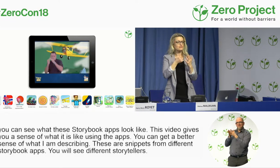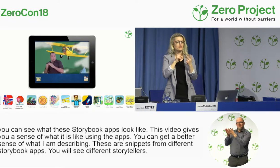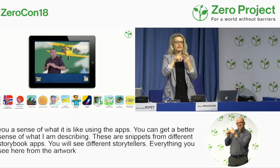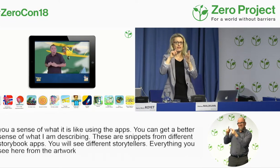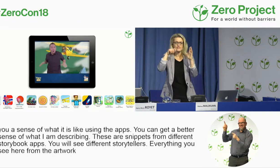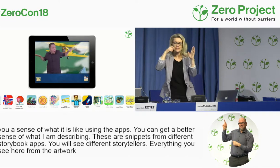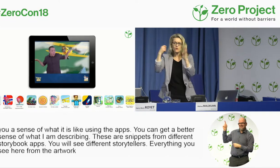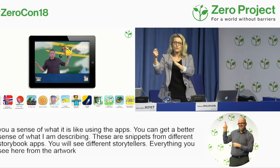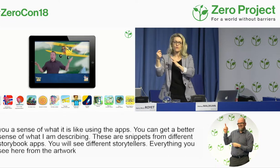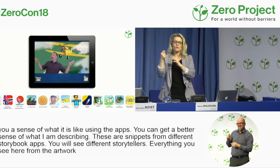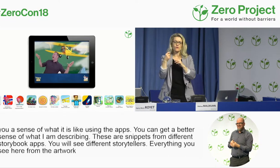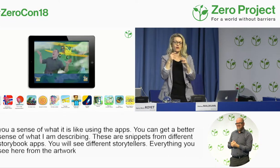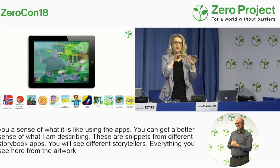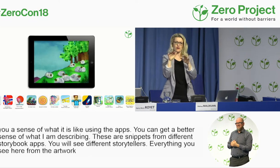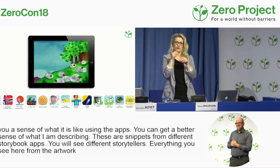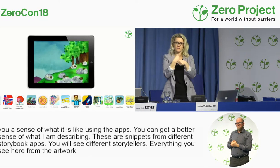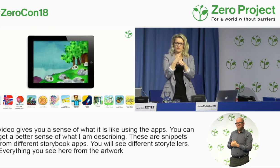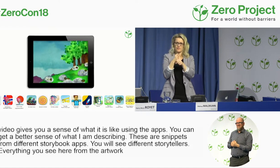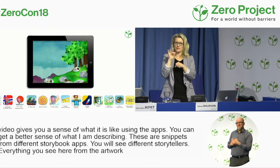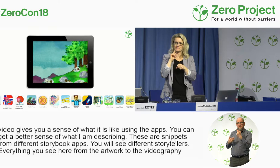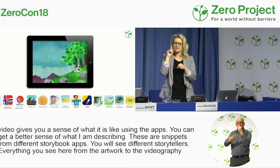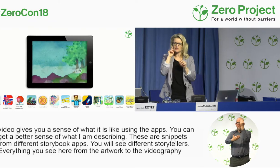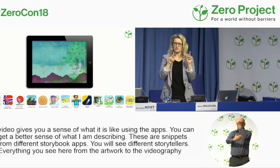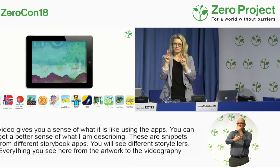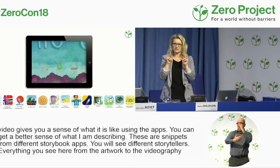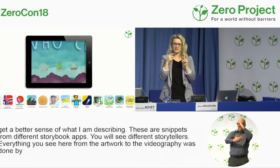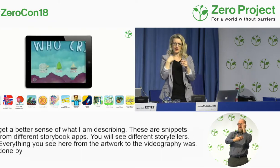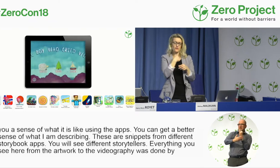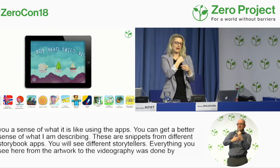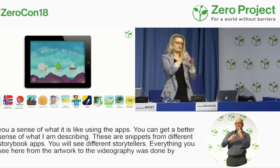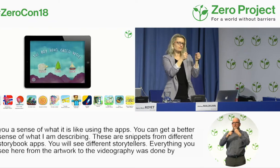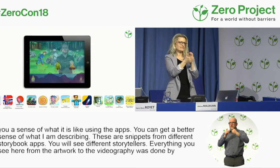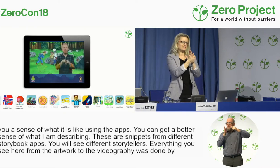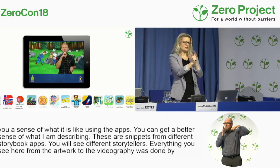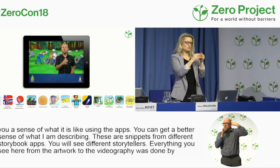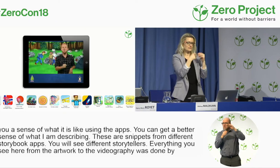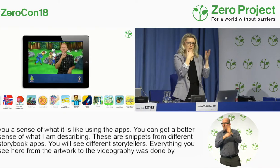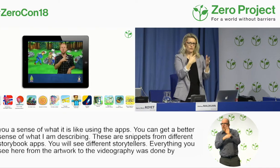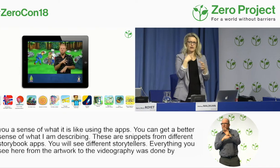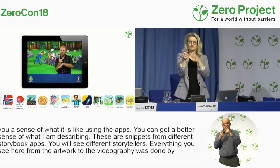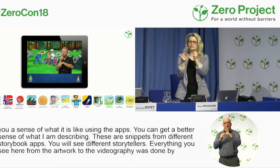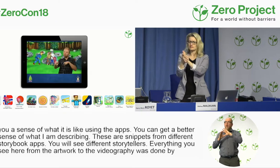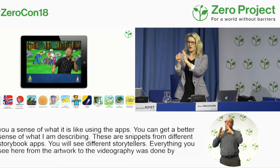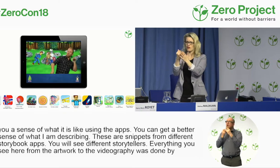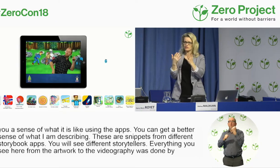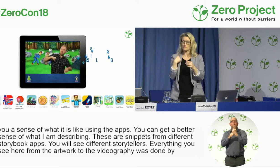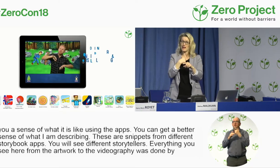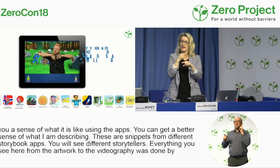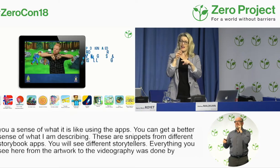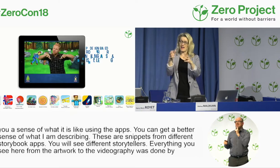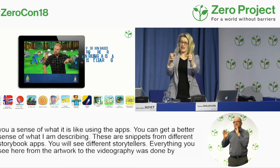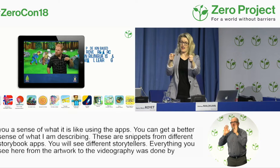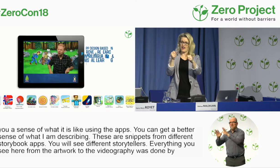Everything that you see here, from the artwork to the videography, was done by deaf people. We assembled teams